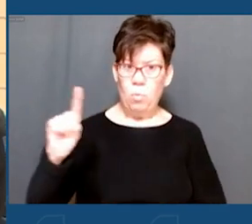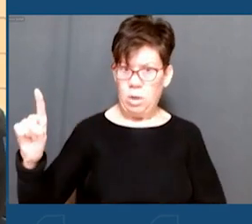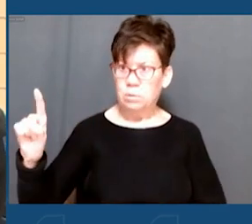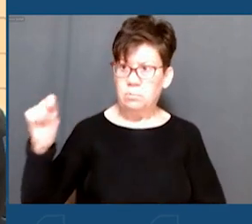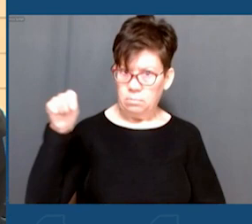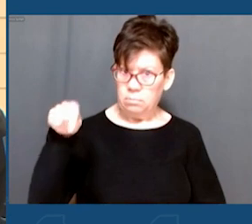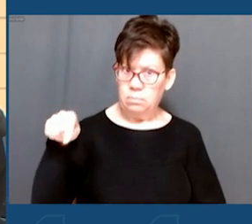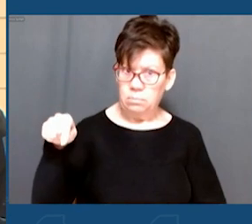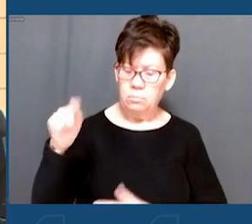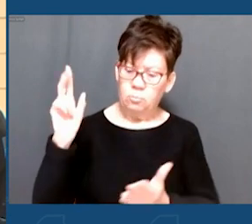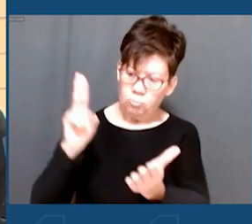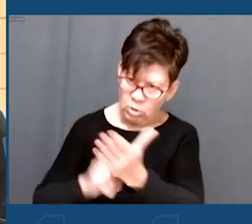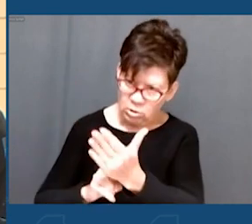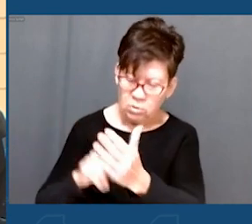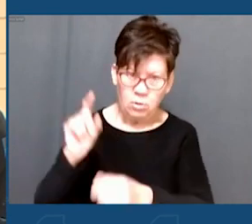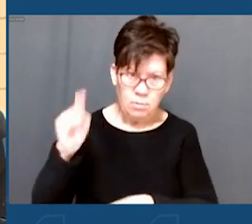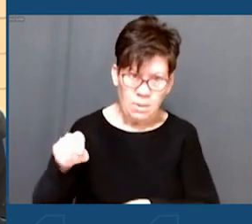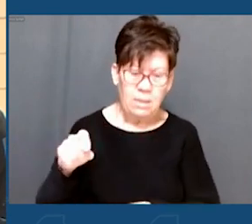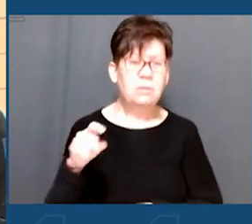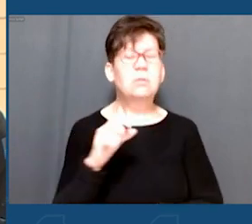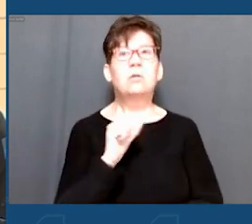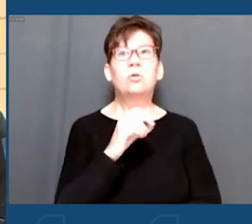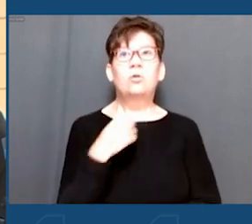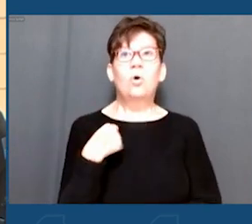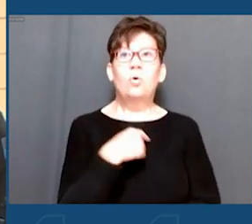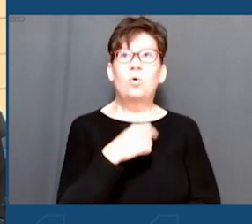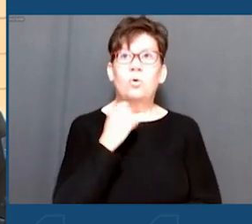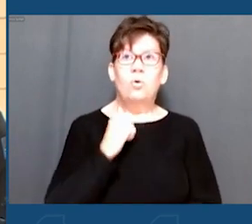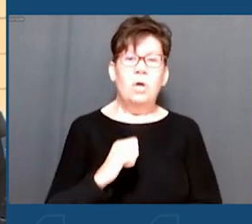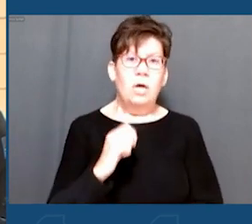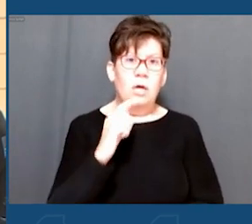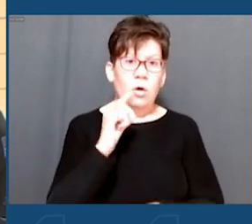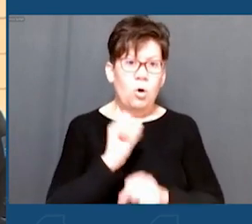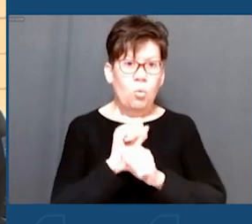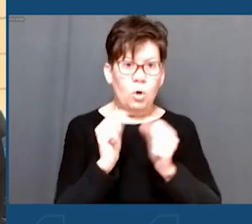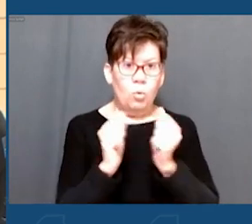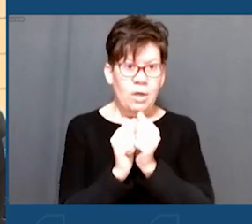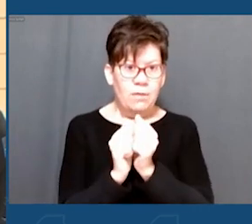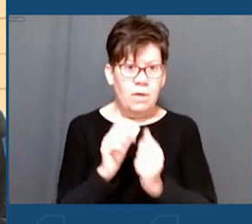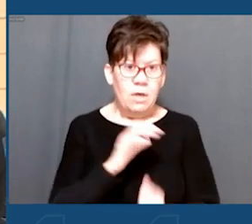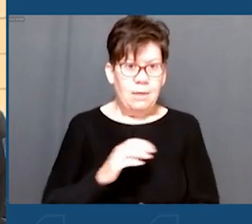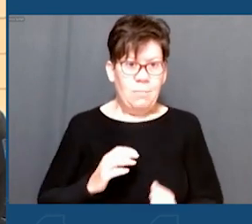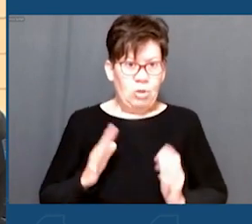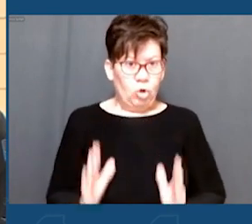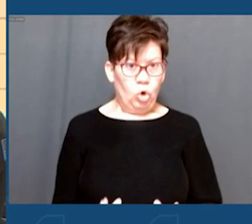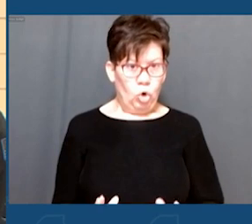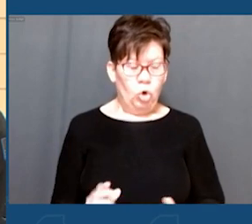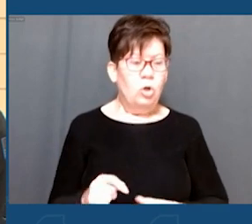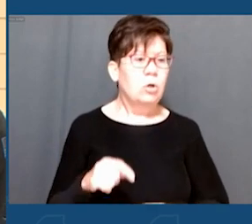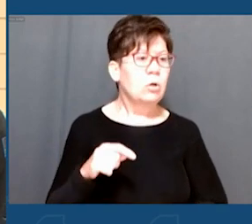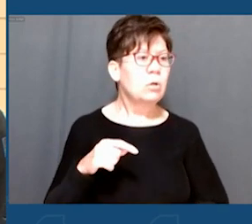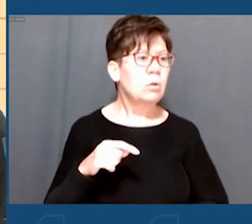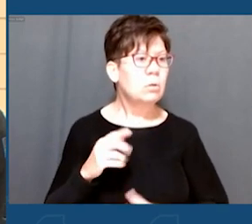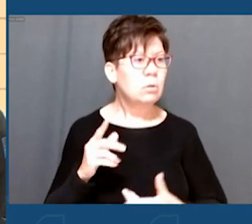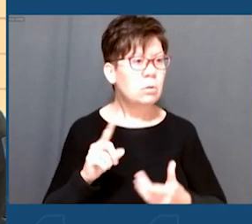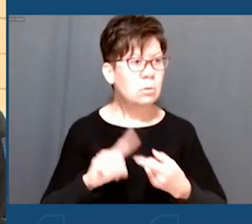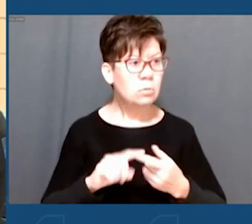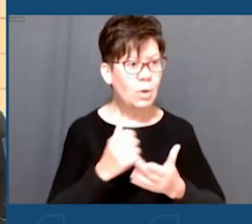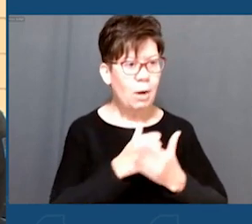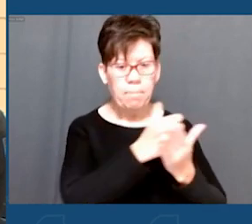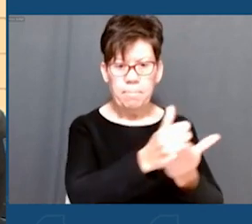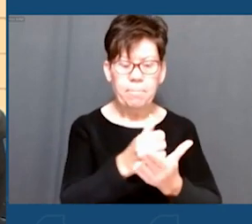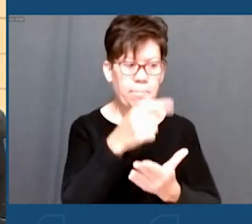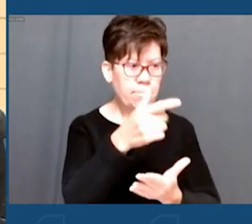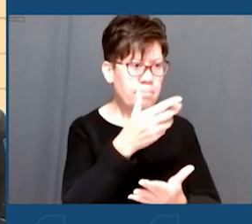of New York, with the HPD Commissioner Carrion, who I spoke with yesterday, to ensure that you can be prioritized in terms of